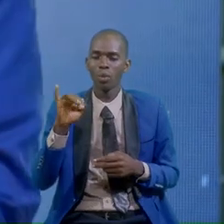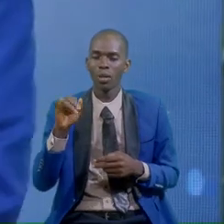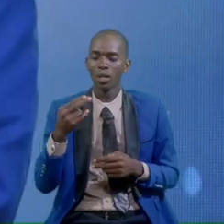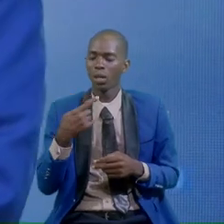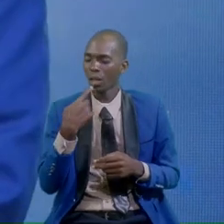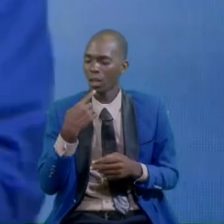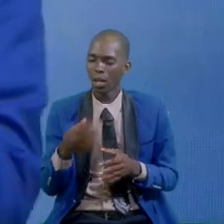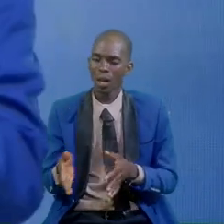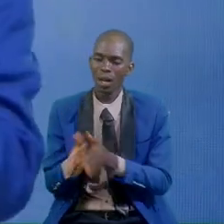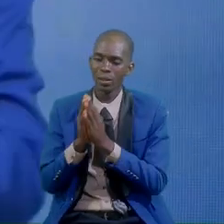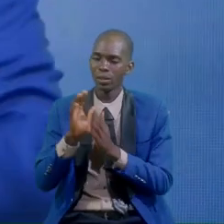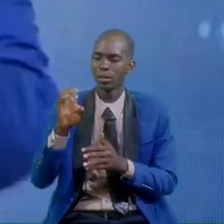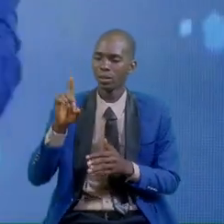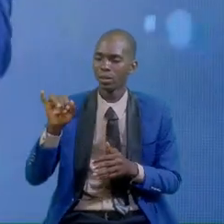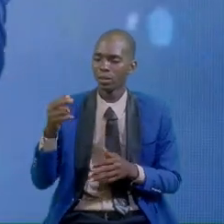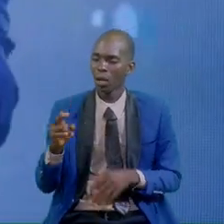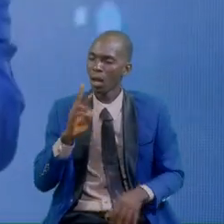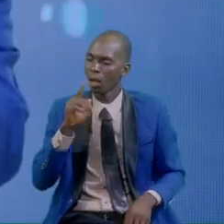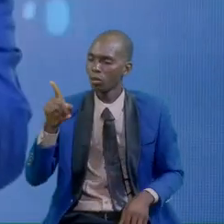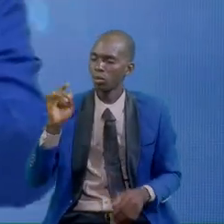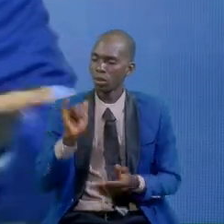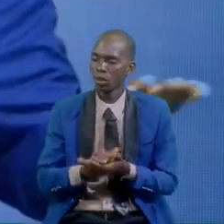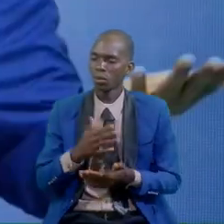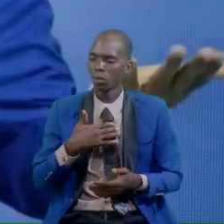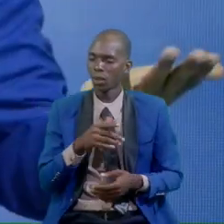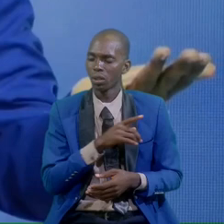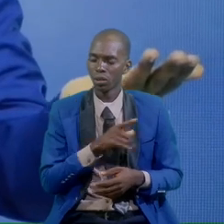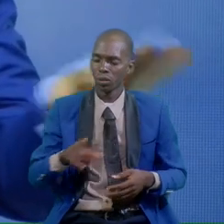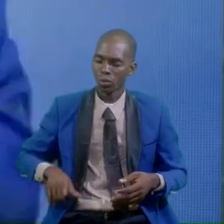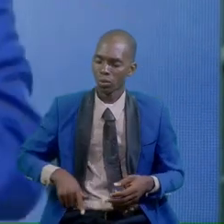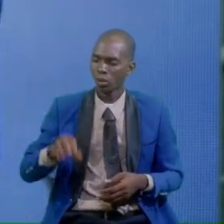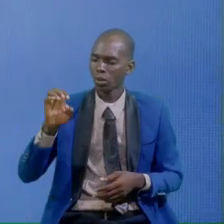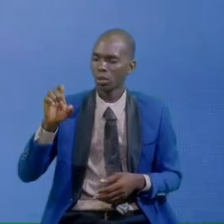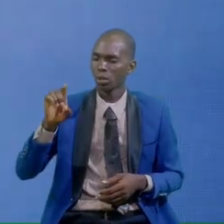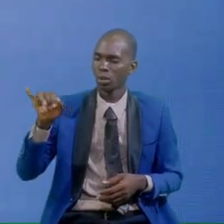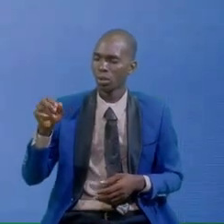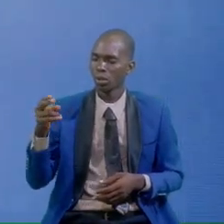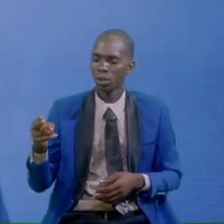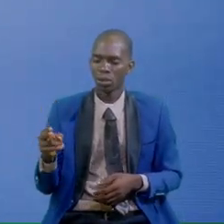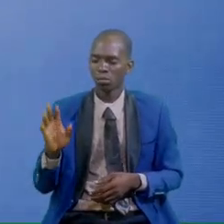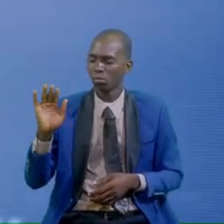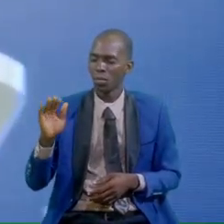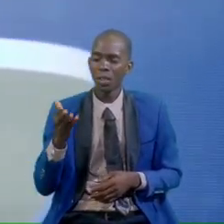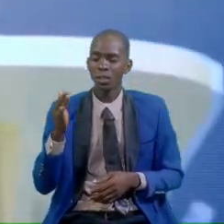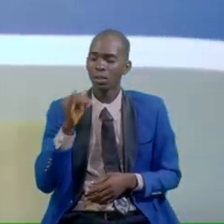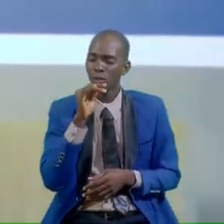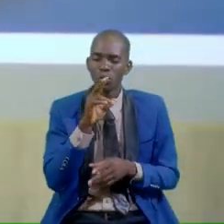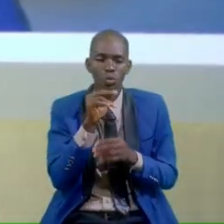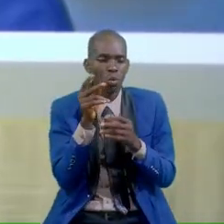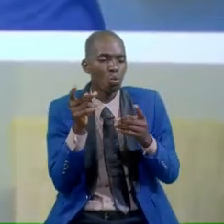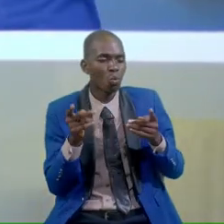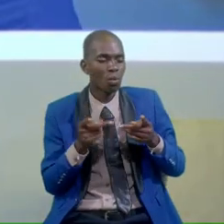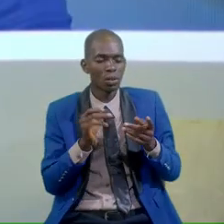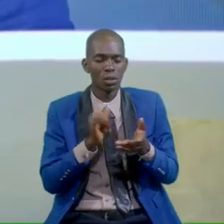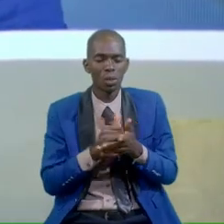where King Ahab has not sought for you. And if anybody said they didn't see you,